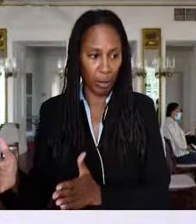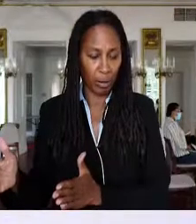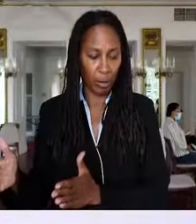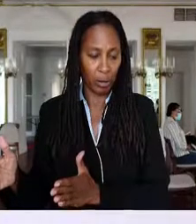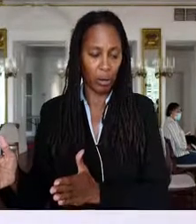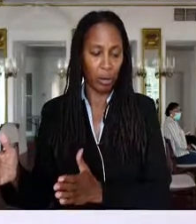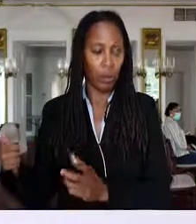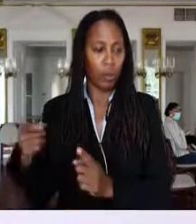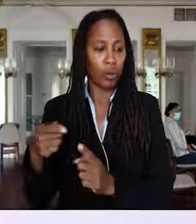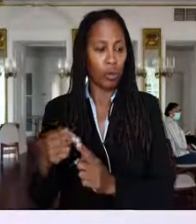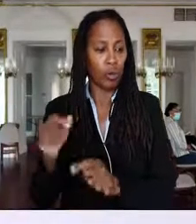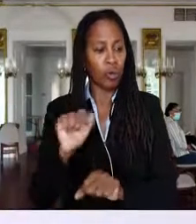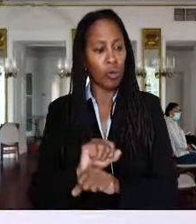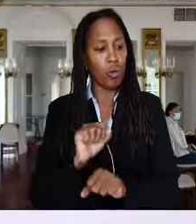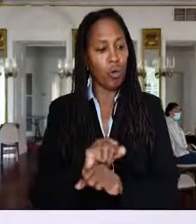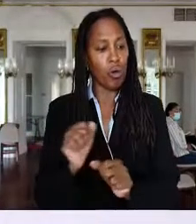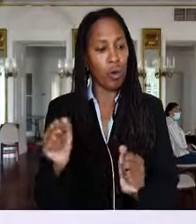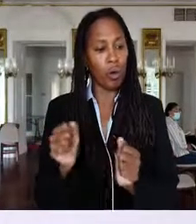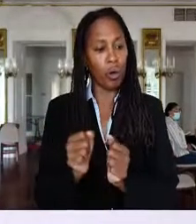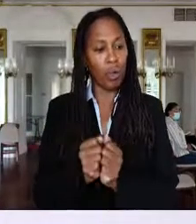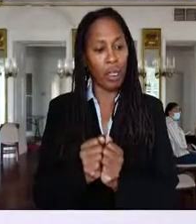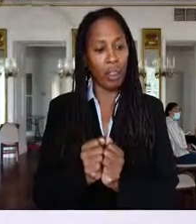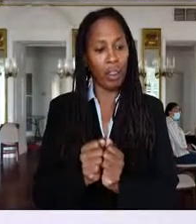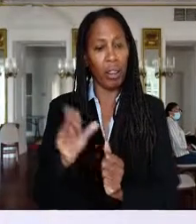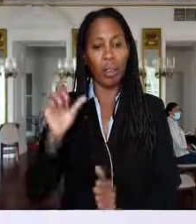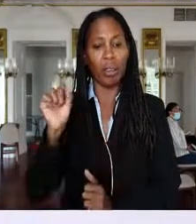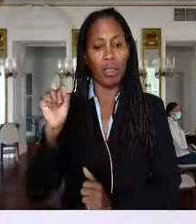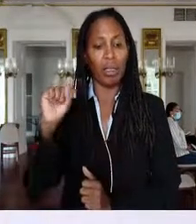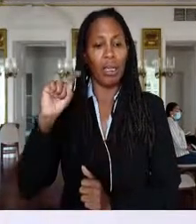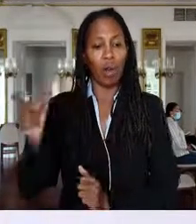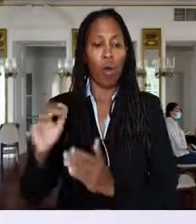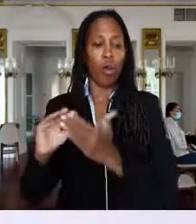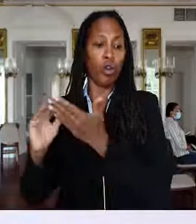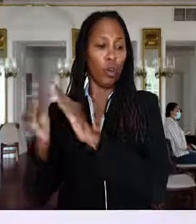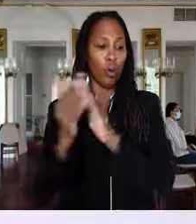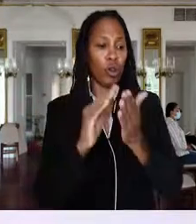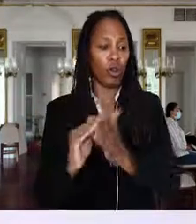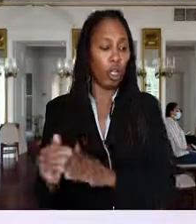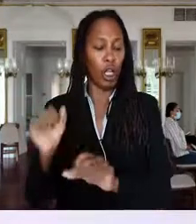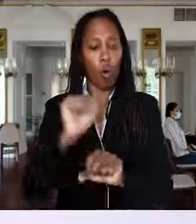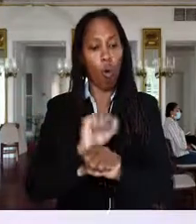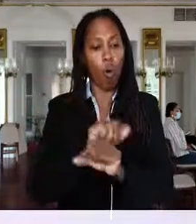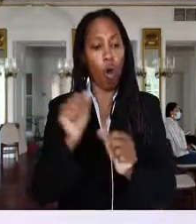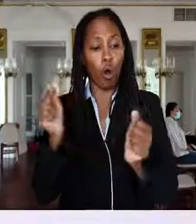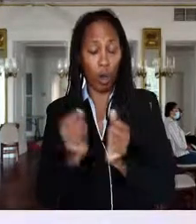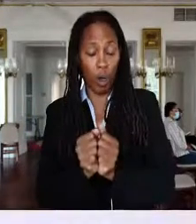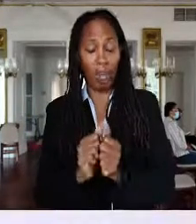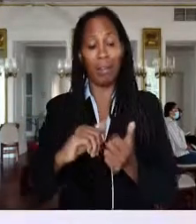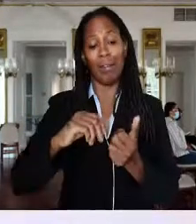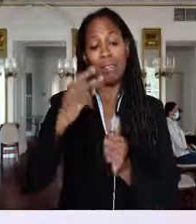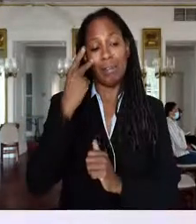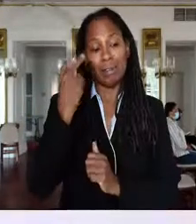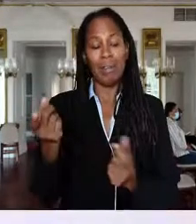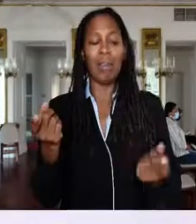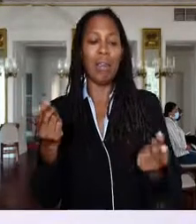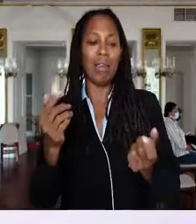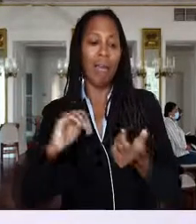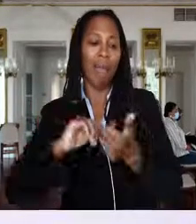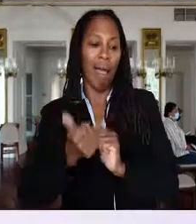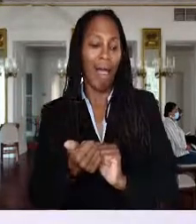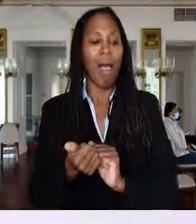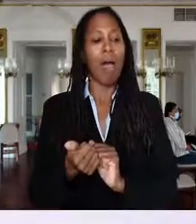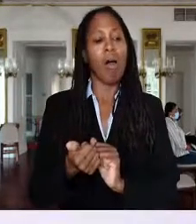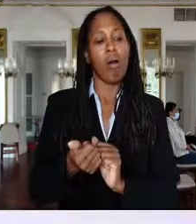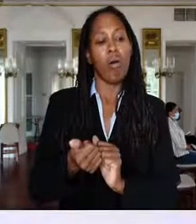really work, especially with the Senegal community, and see how that could be mitigated somehow? What are the opportunities? What